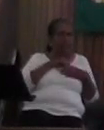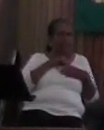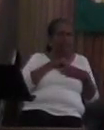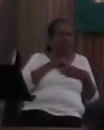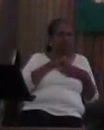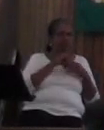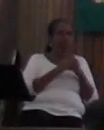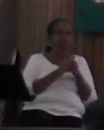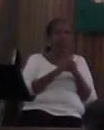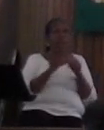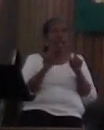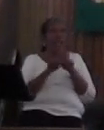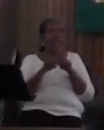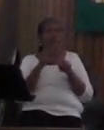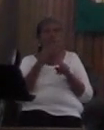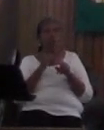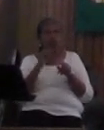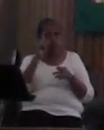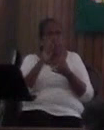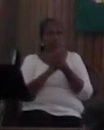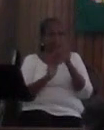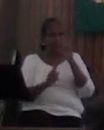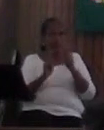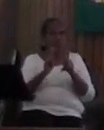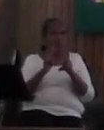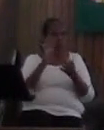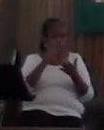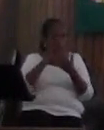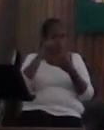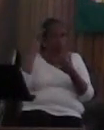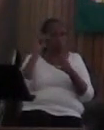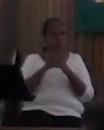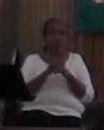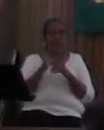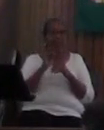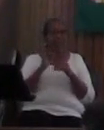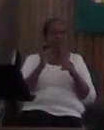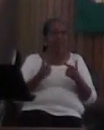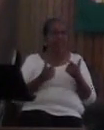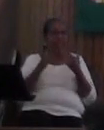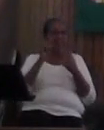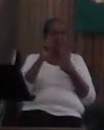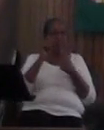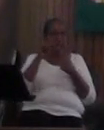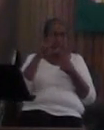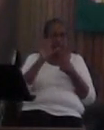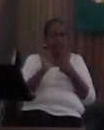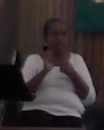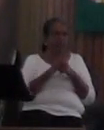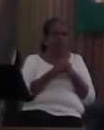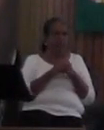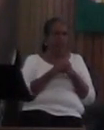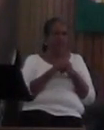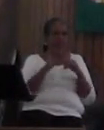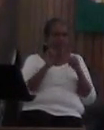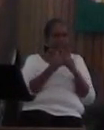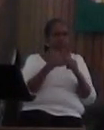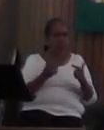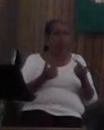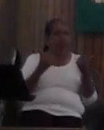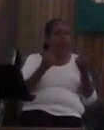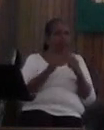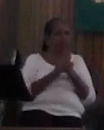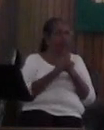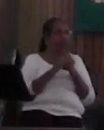As the Jewish converts learned, it's a lifestyle, y'all. It's a lifestyle. When we come